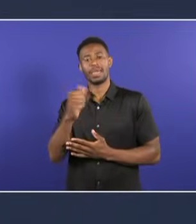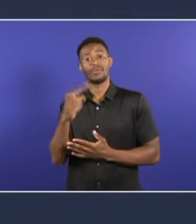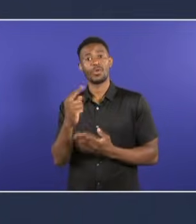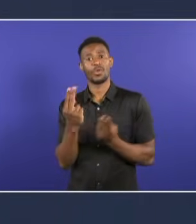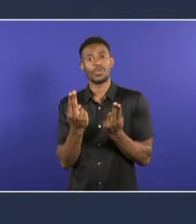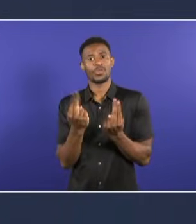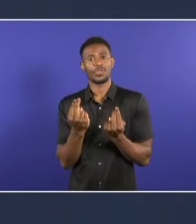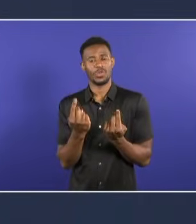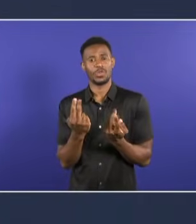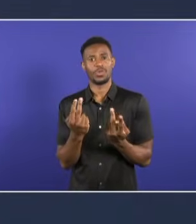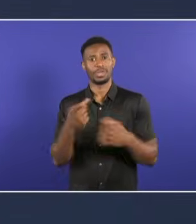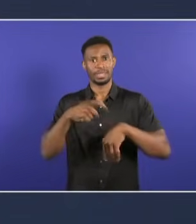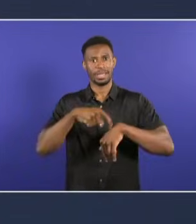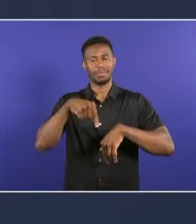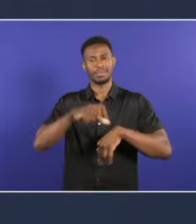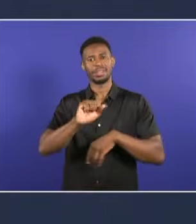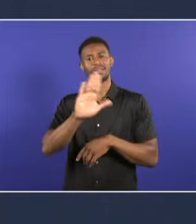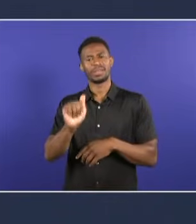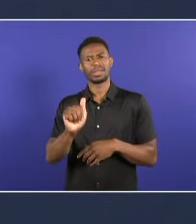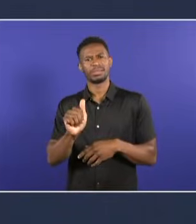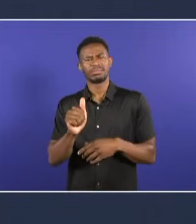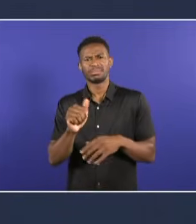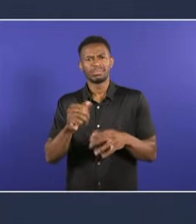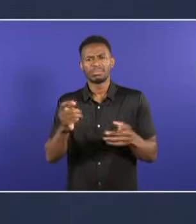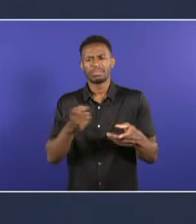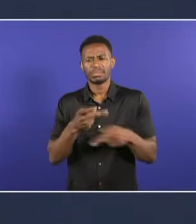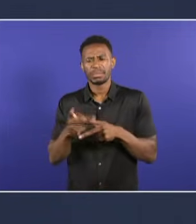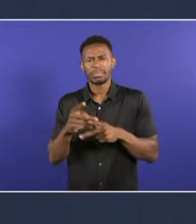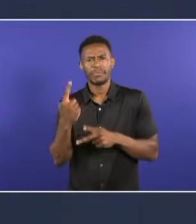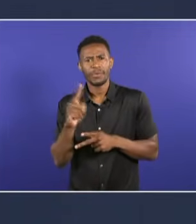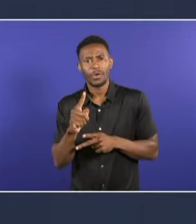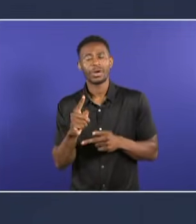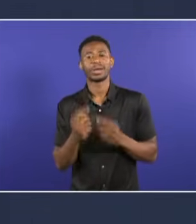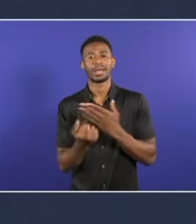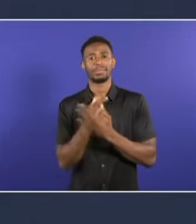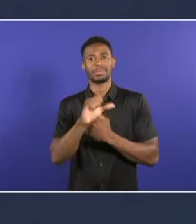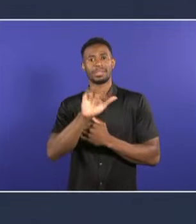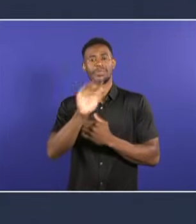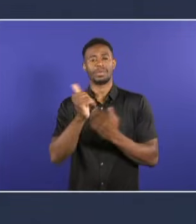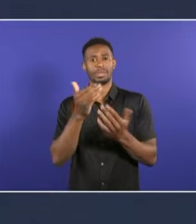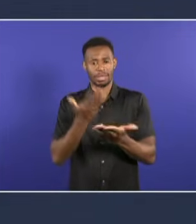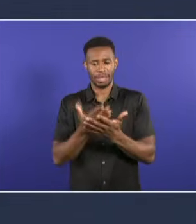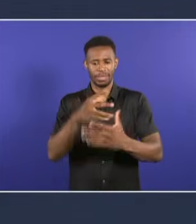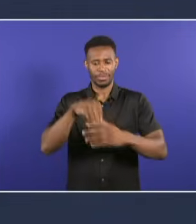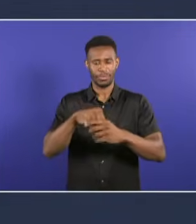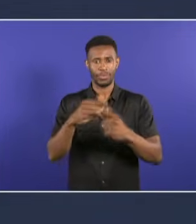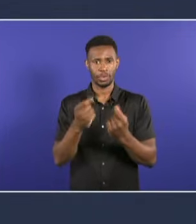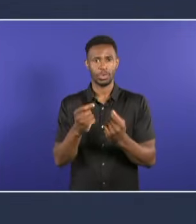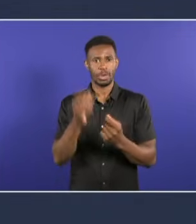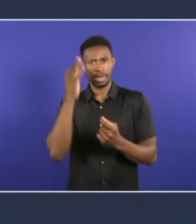coalition governments at a national level. And in 2024,